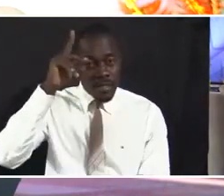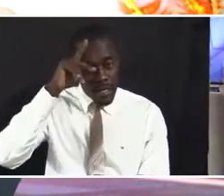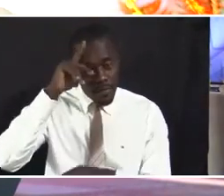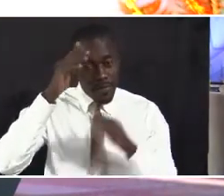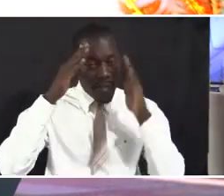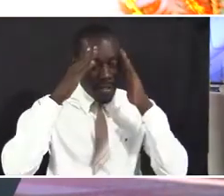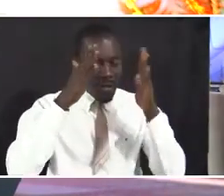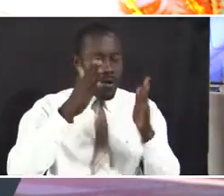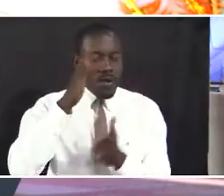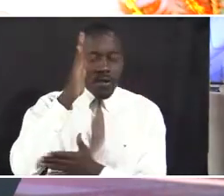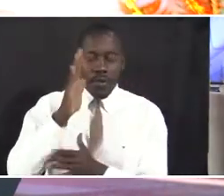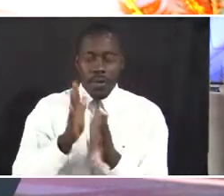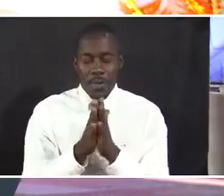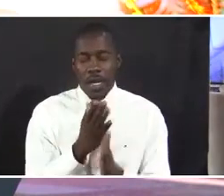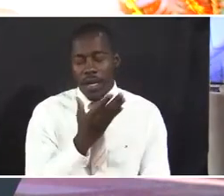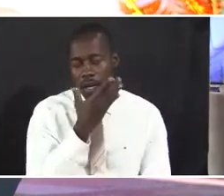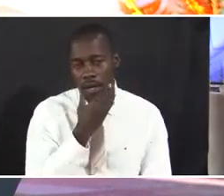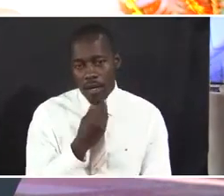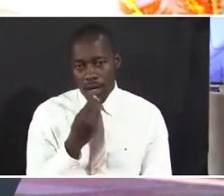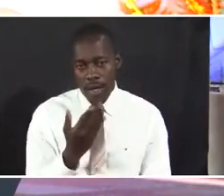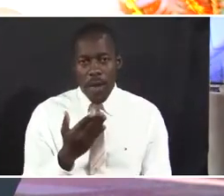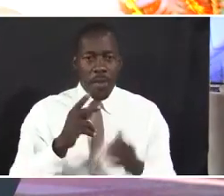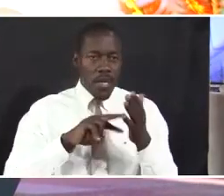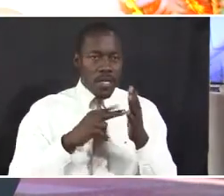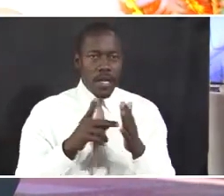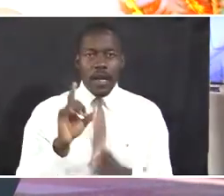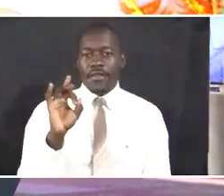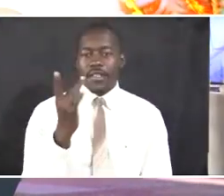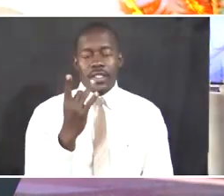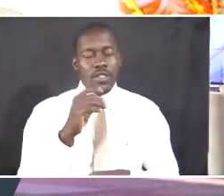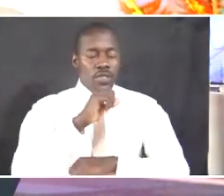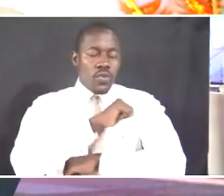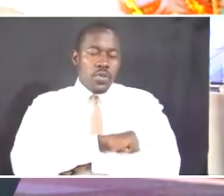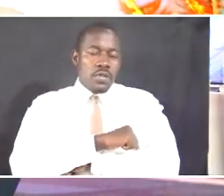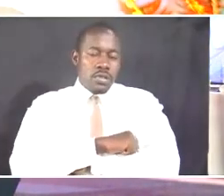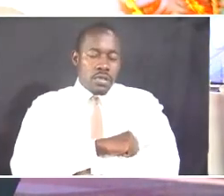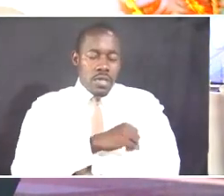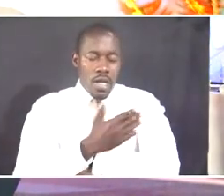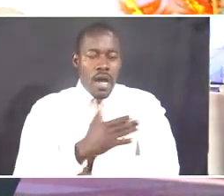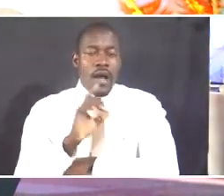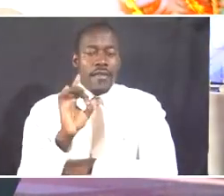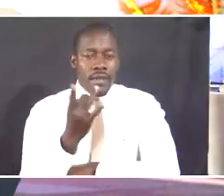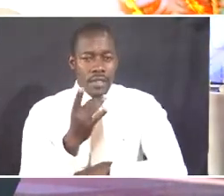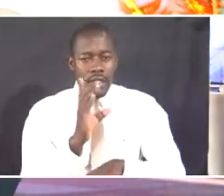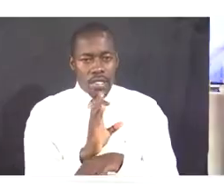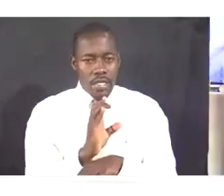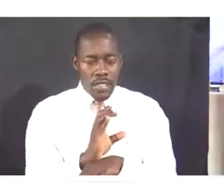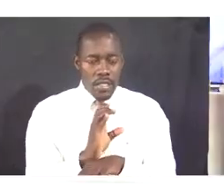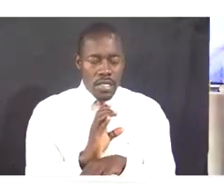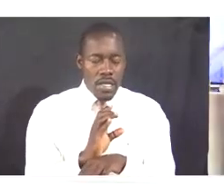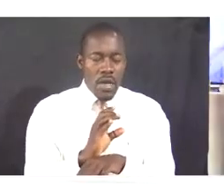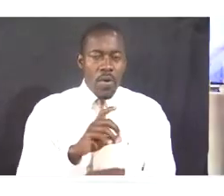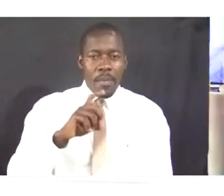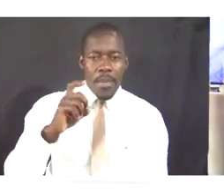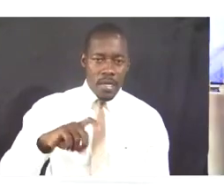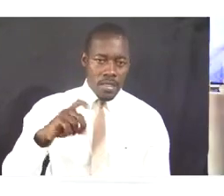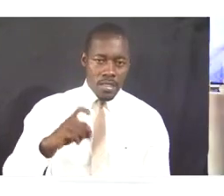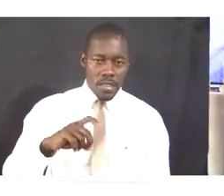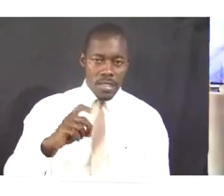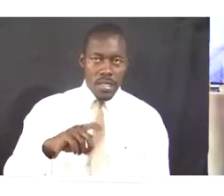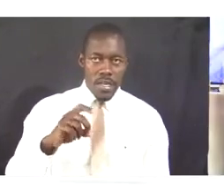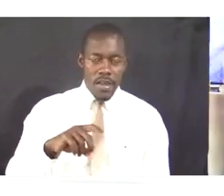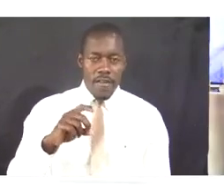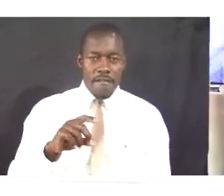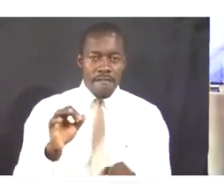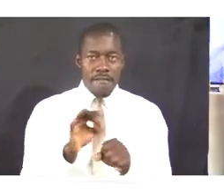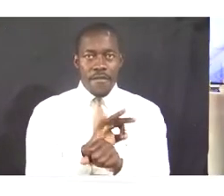men. Any Adventist school, any Adventist teacher must be able to fulfill